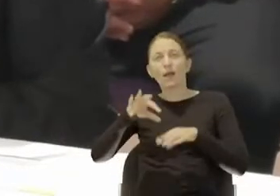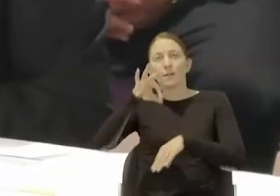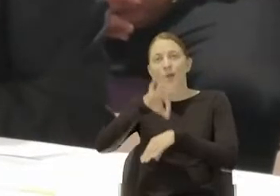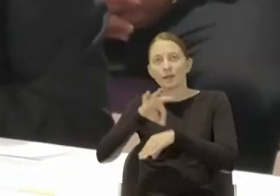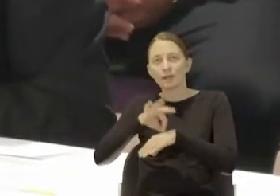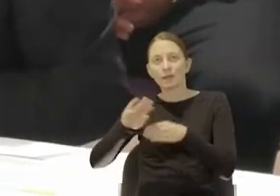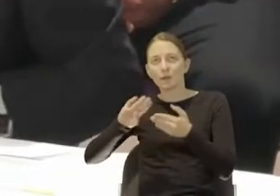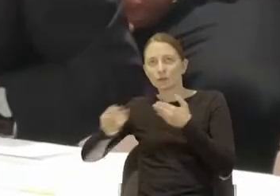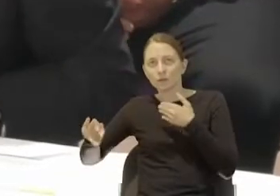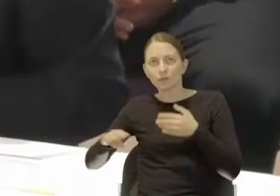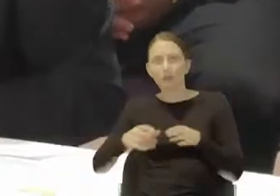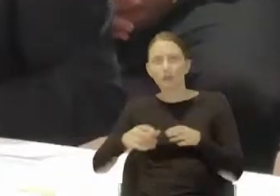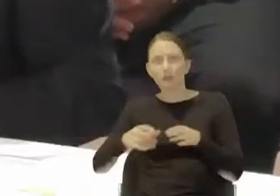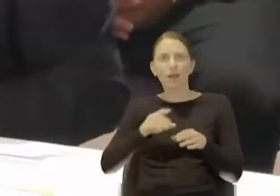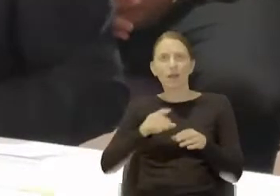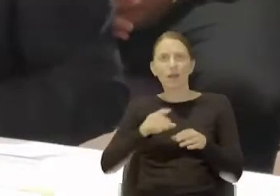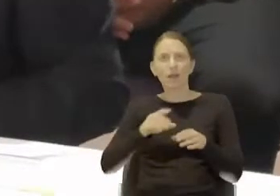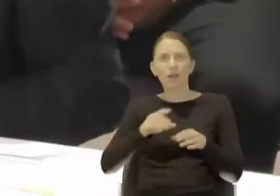and education.